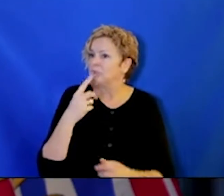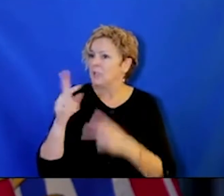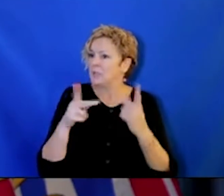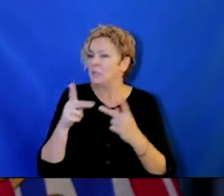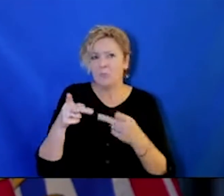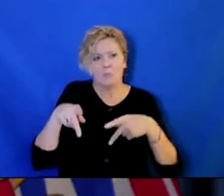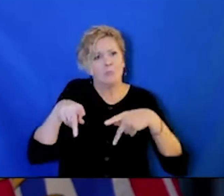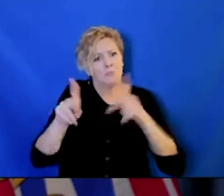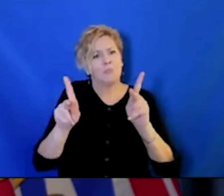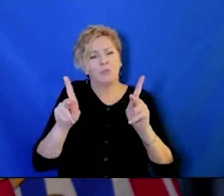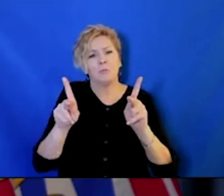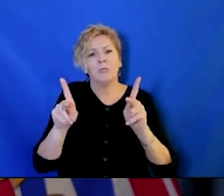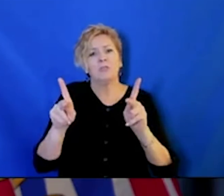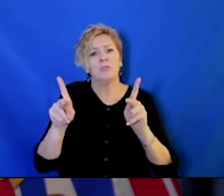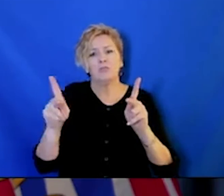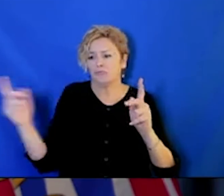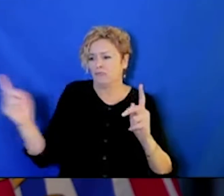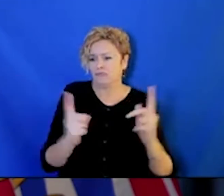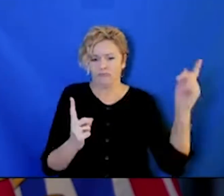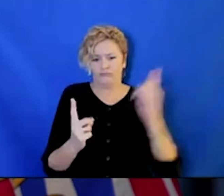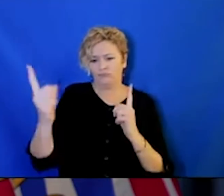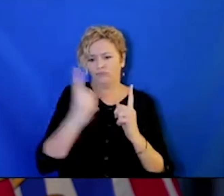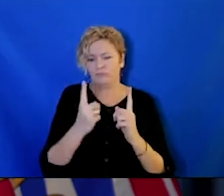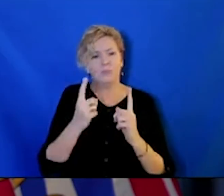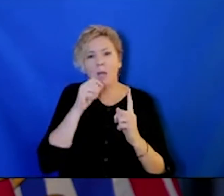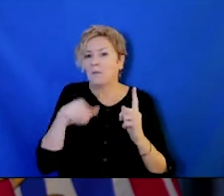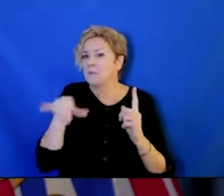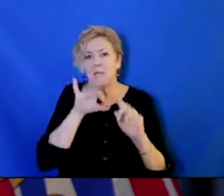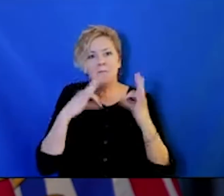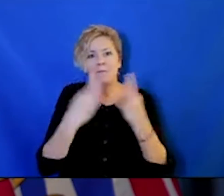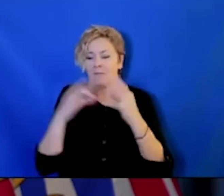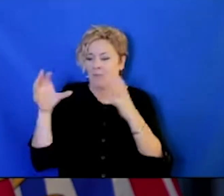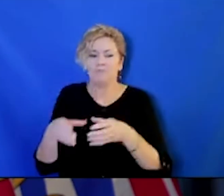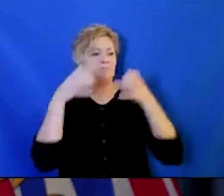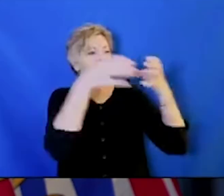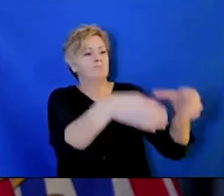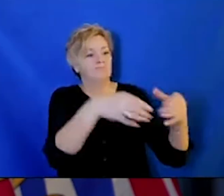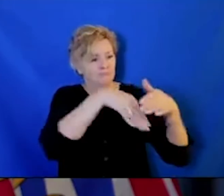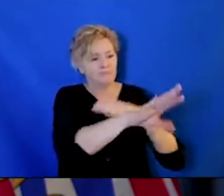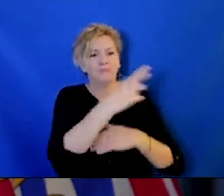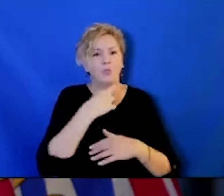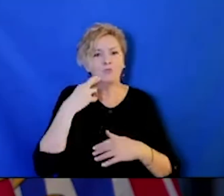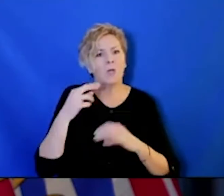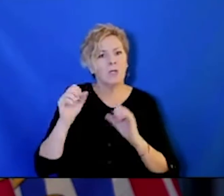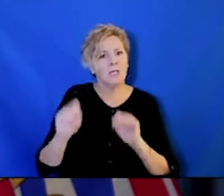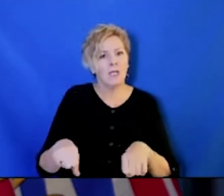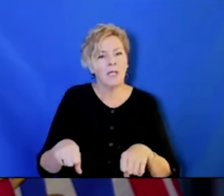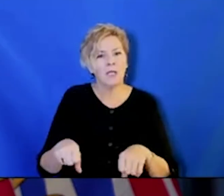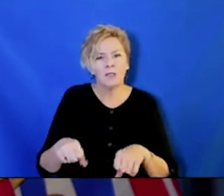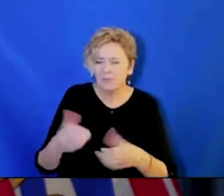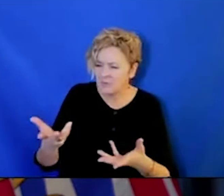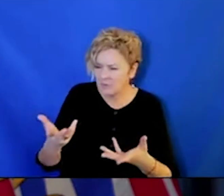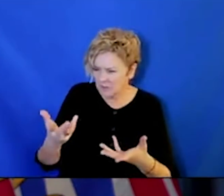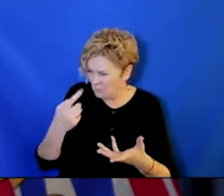of their family. Can you make it very clear for people who they are allowed to go to eat at a restaurant with in